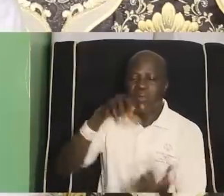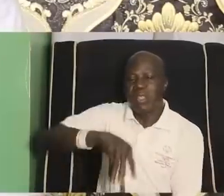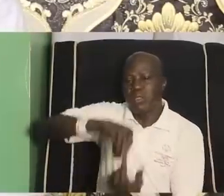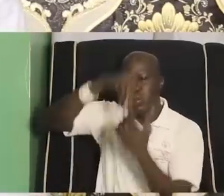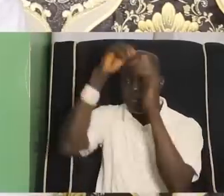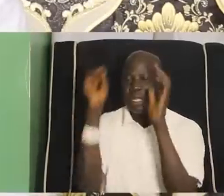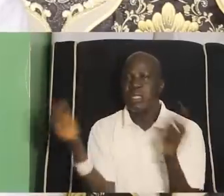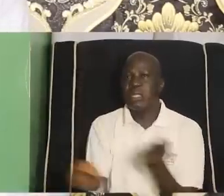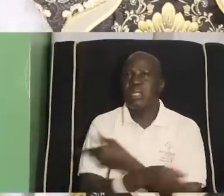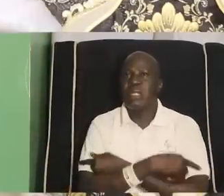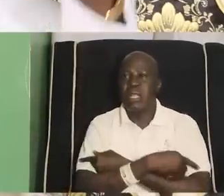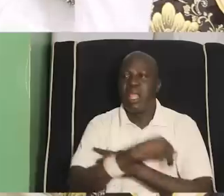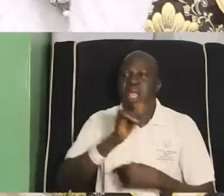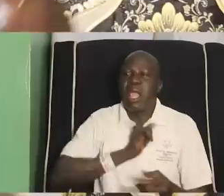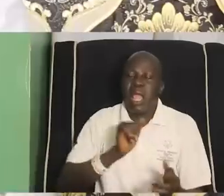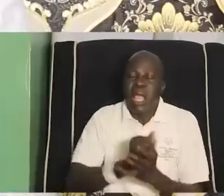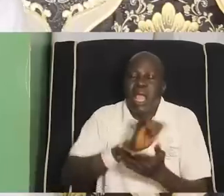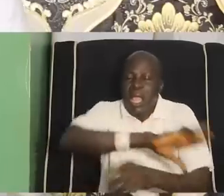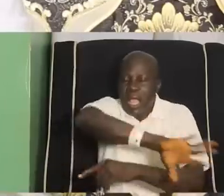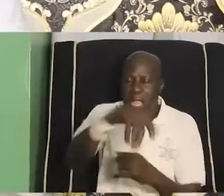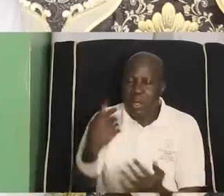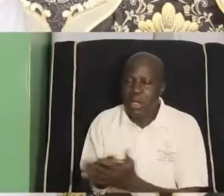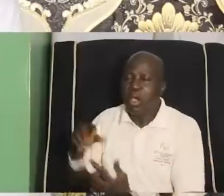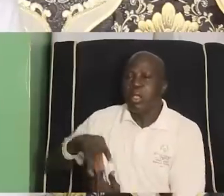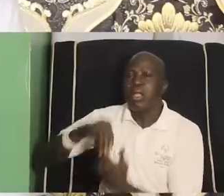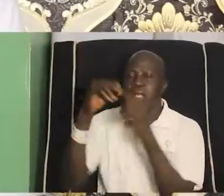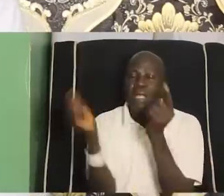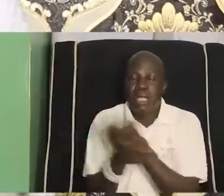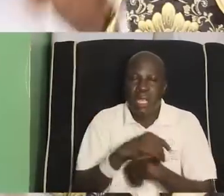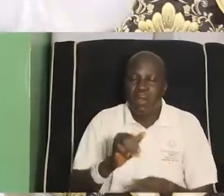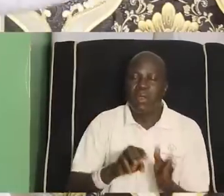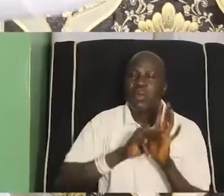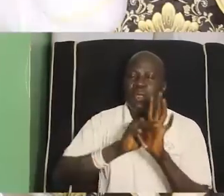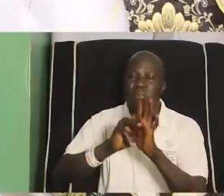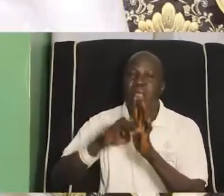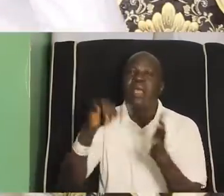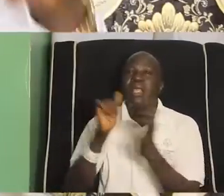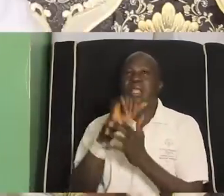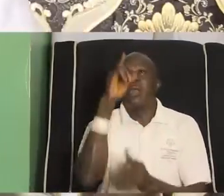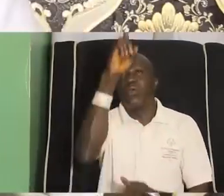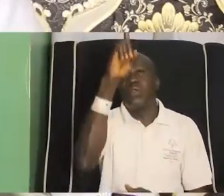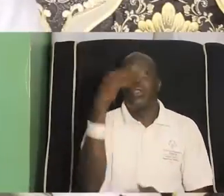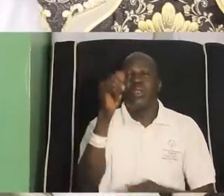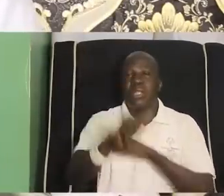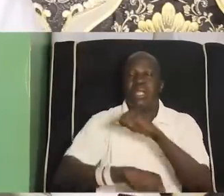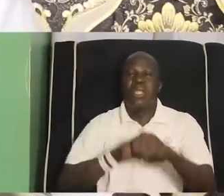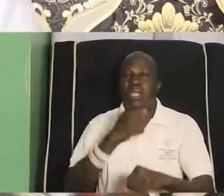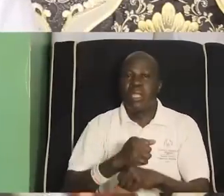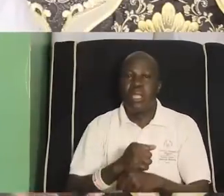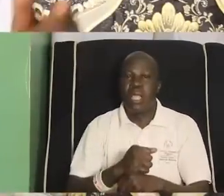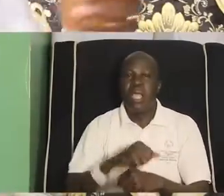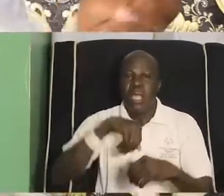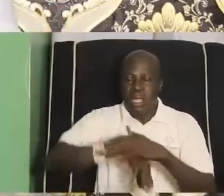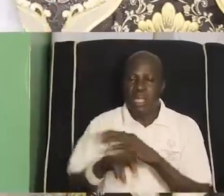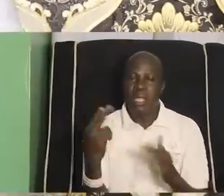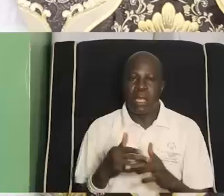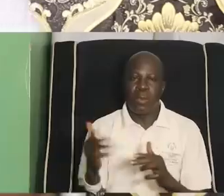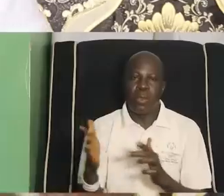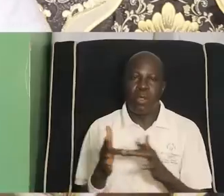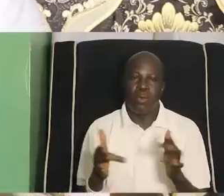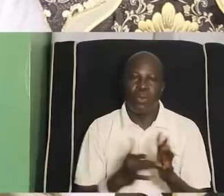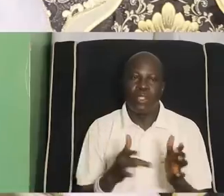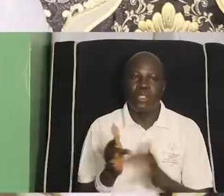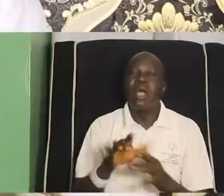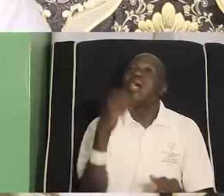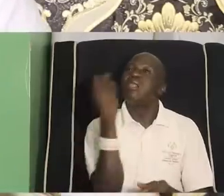Seven, because of a special day and a day that is significant, one of the year, in the name of